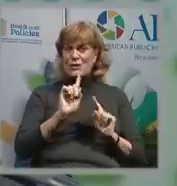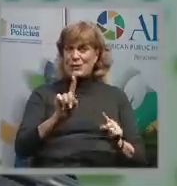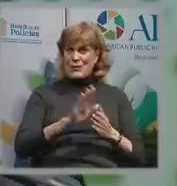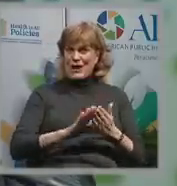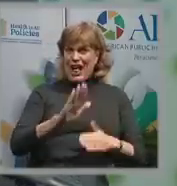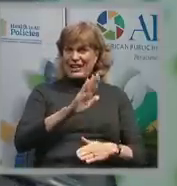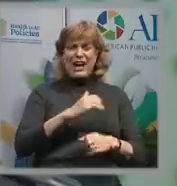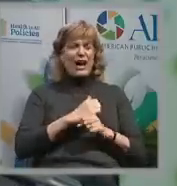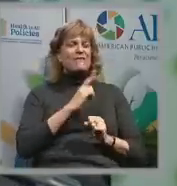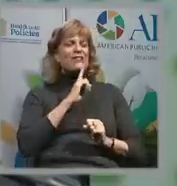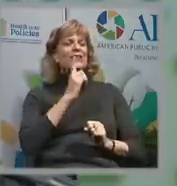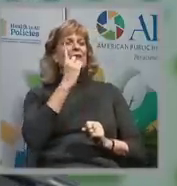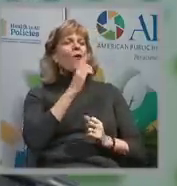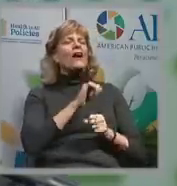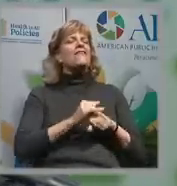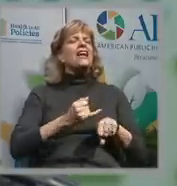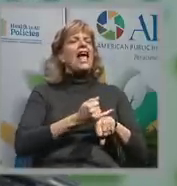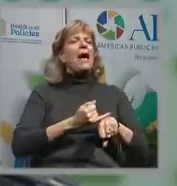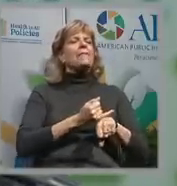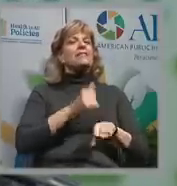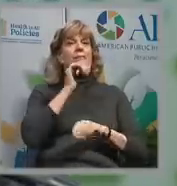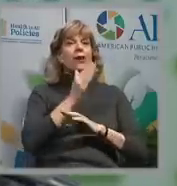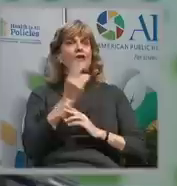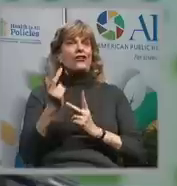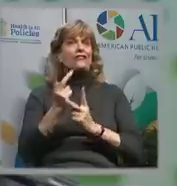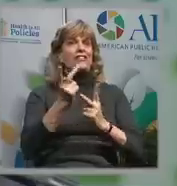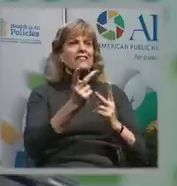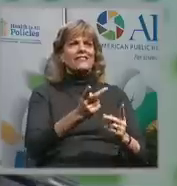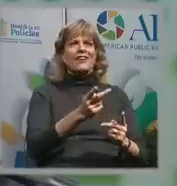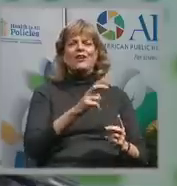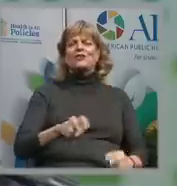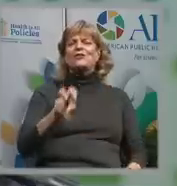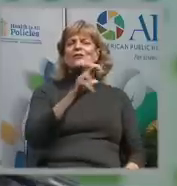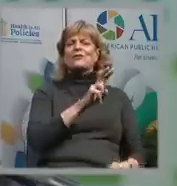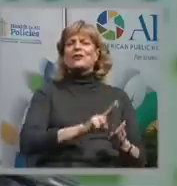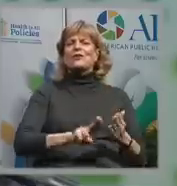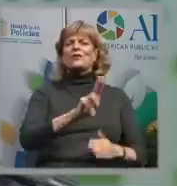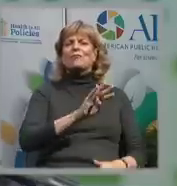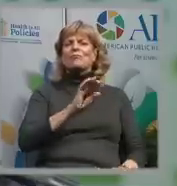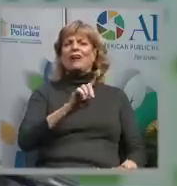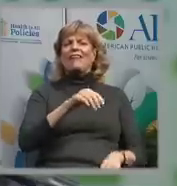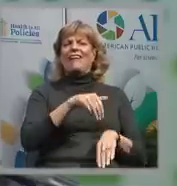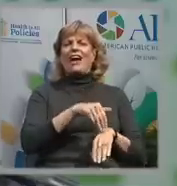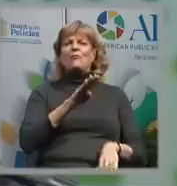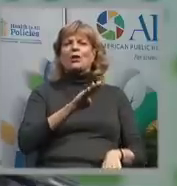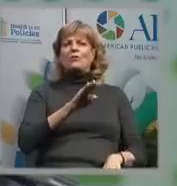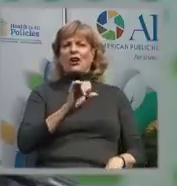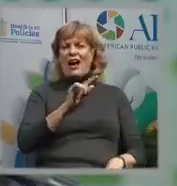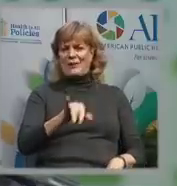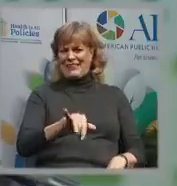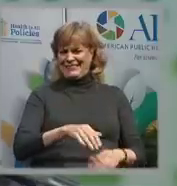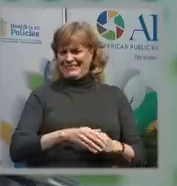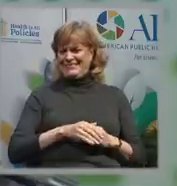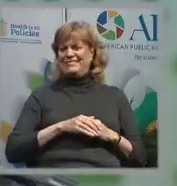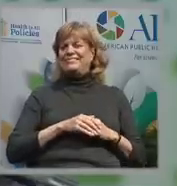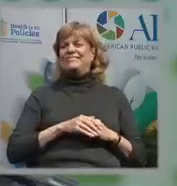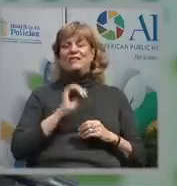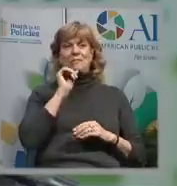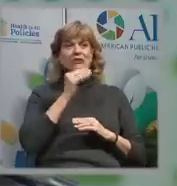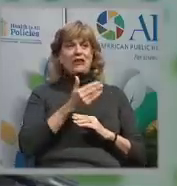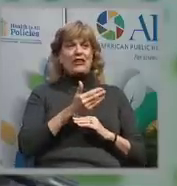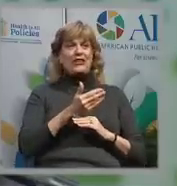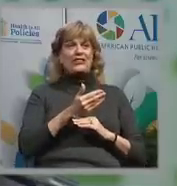And I made sure that one of the campuses that she went to was to tour the University of Maryland at Baltimore County. My